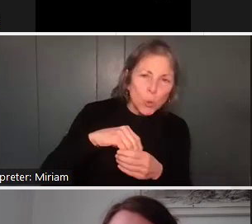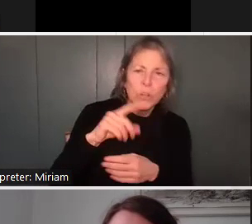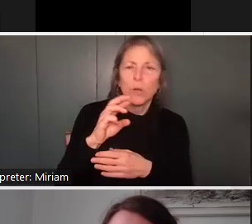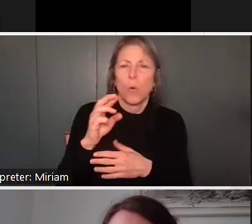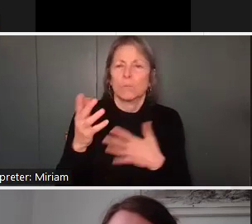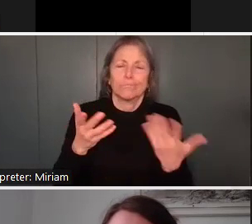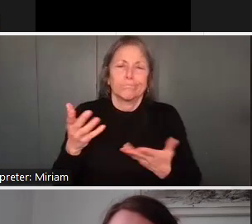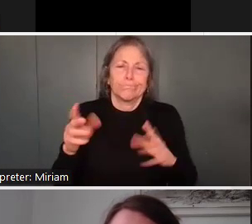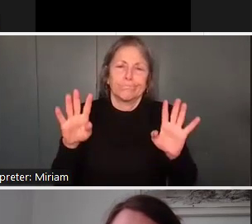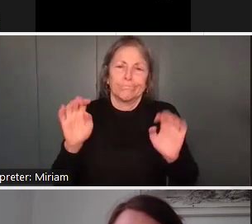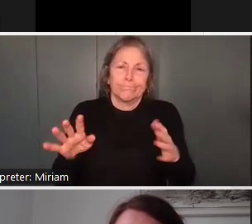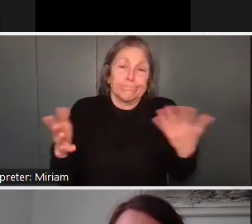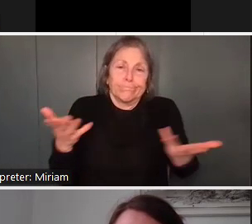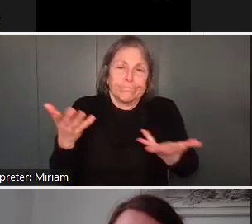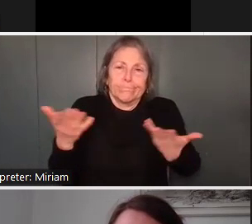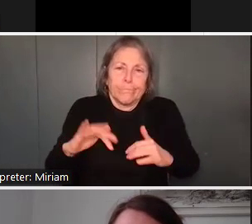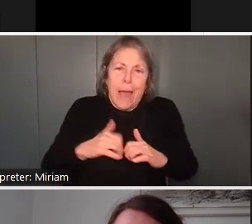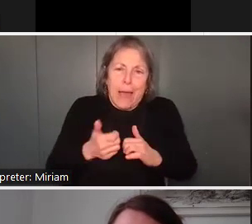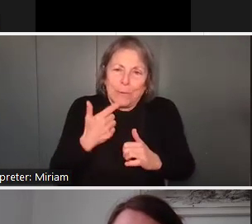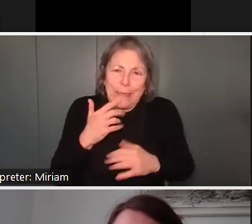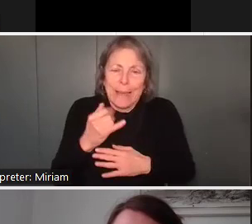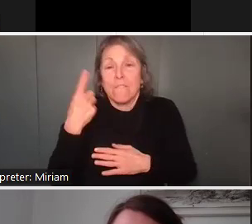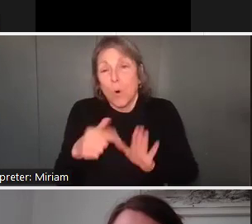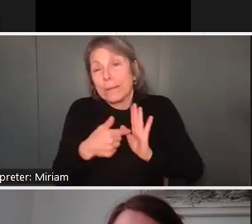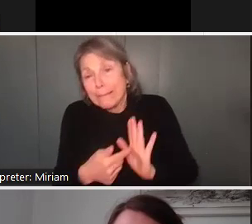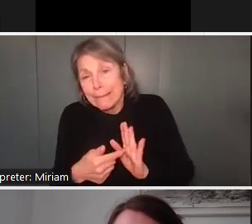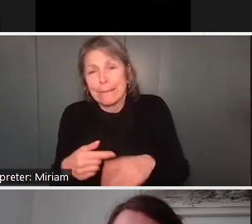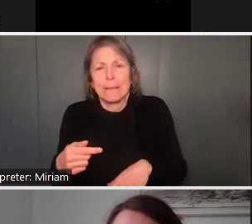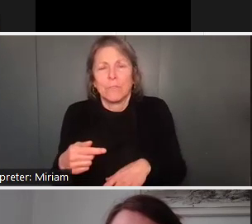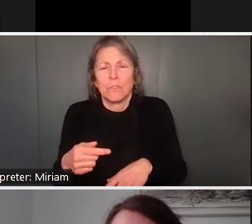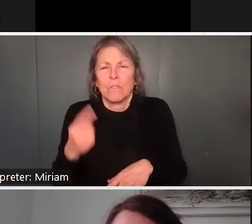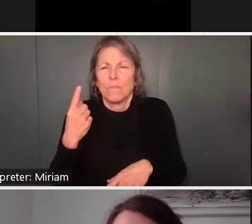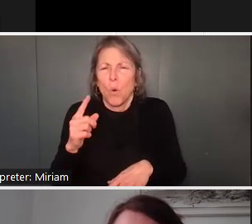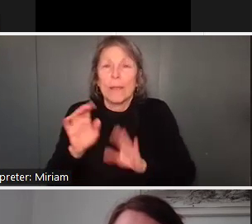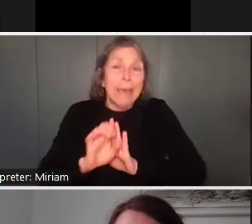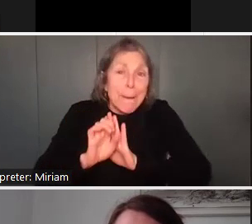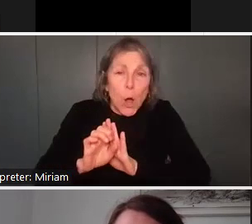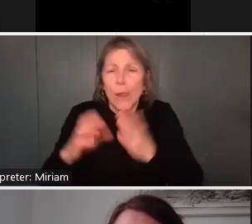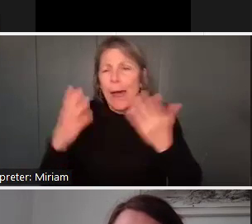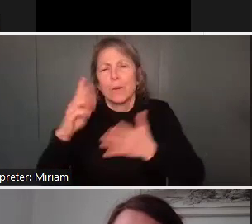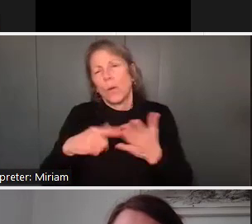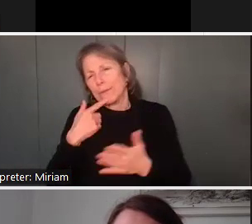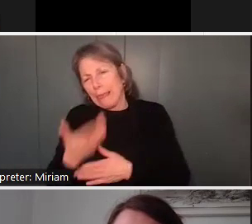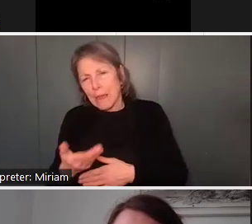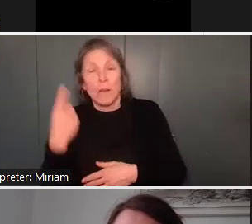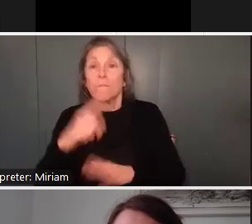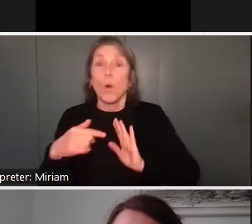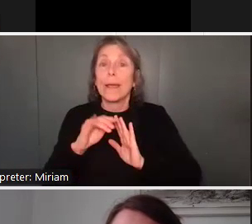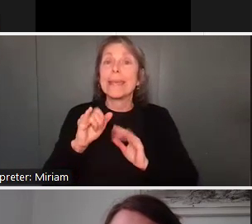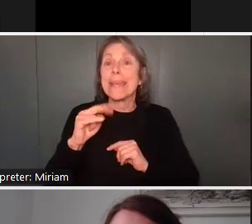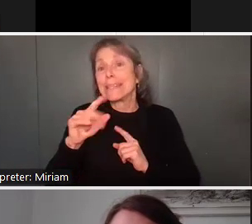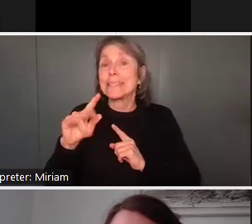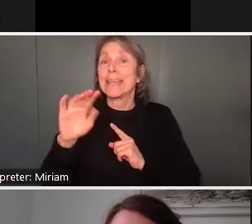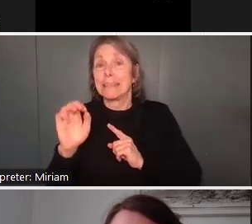it? Okay. For instance, or wait a minute, for example, I don't know what you say there. For instance,